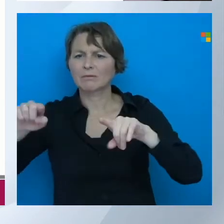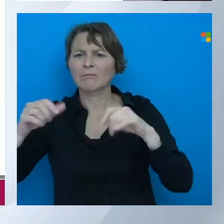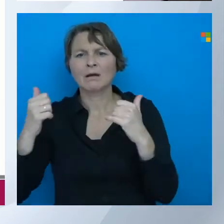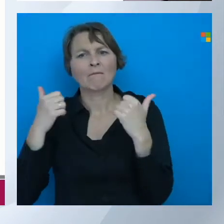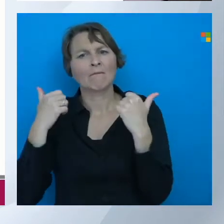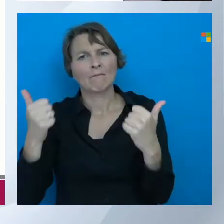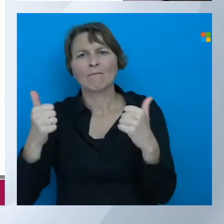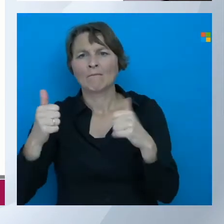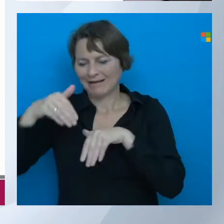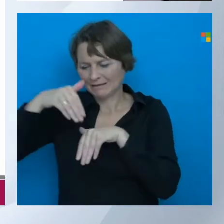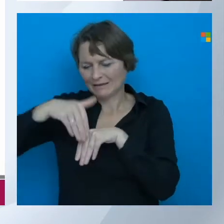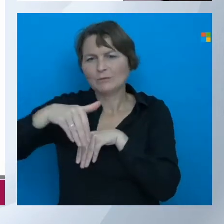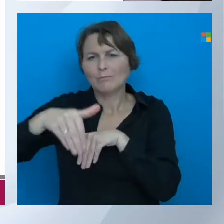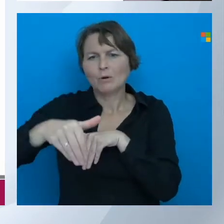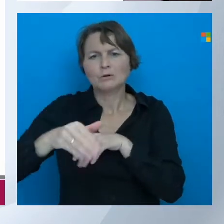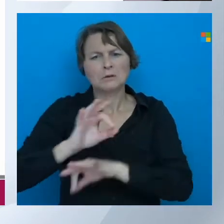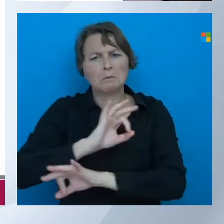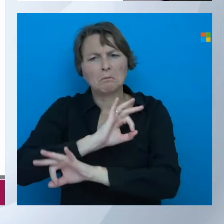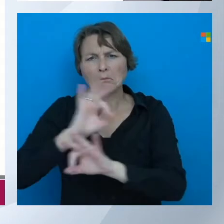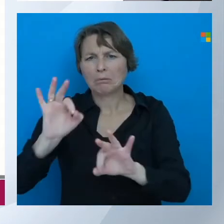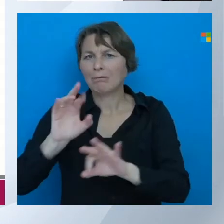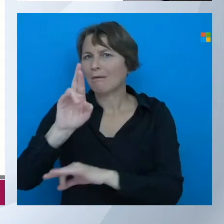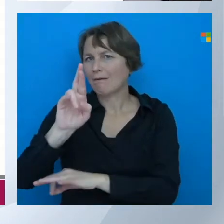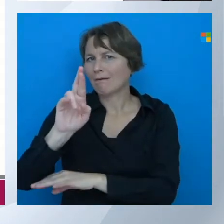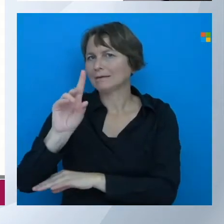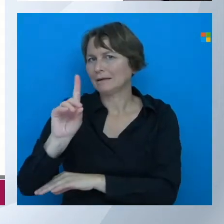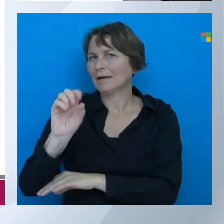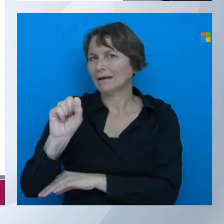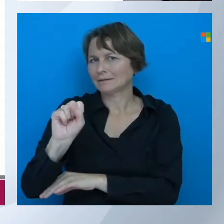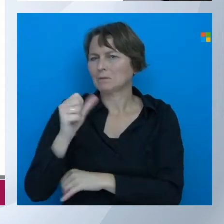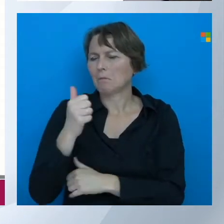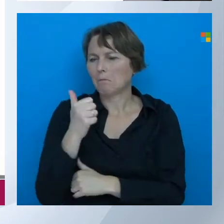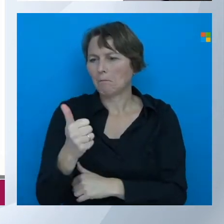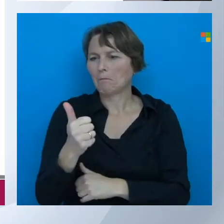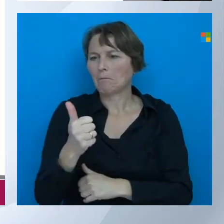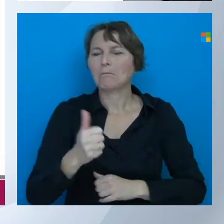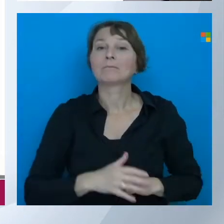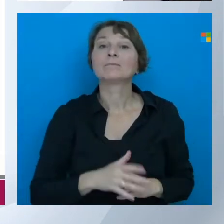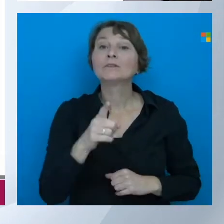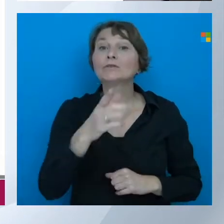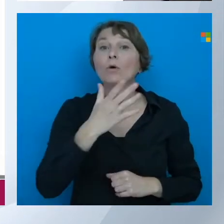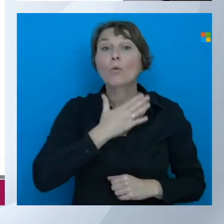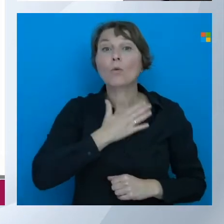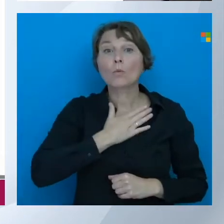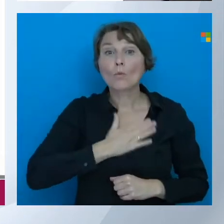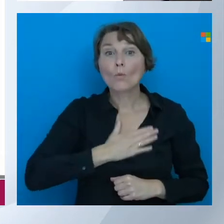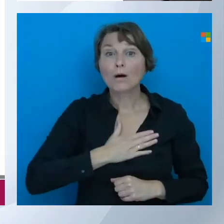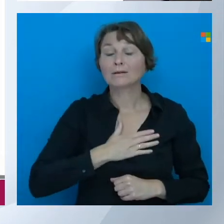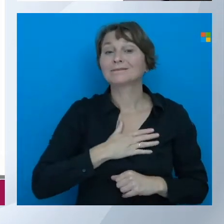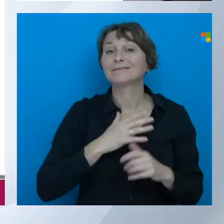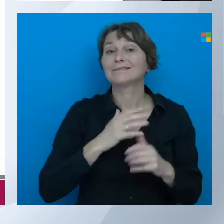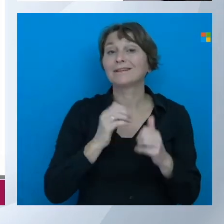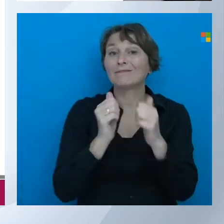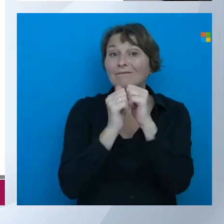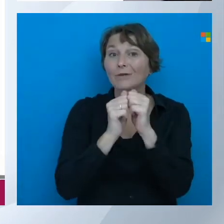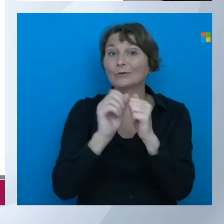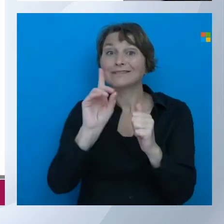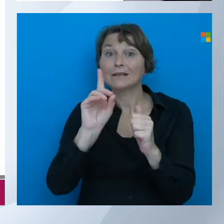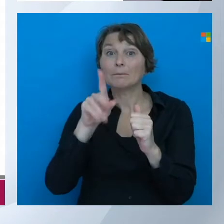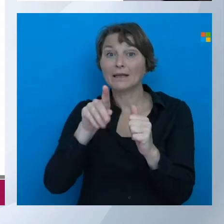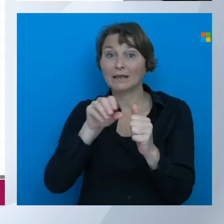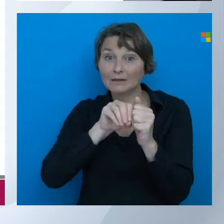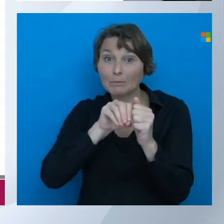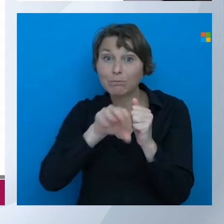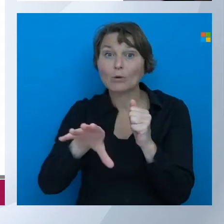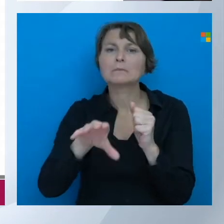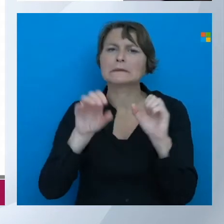holds specific templates for WVD deployments. So I just wanted to make